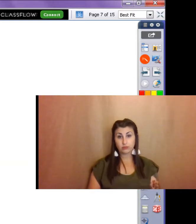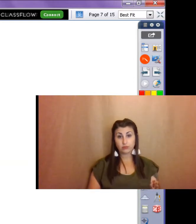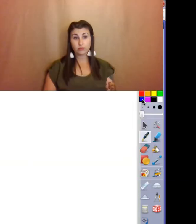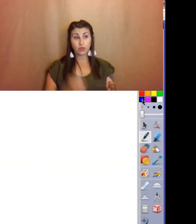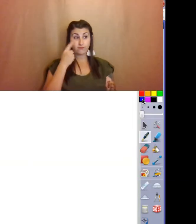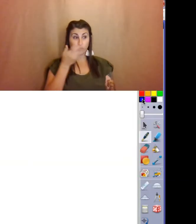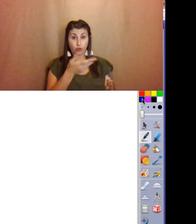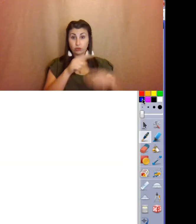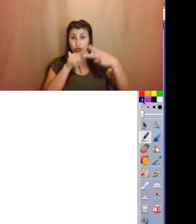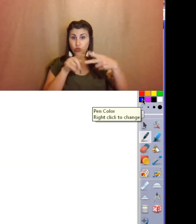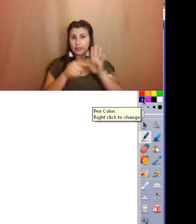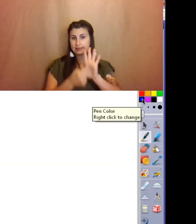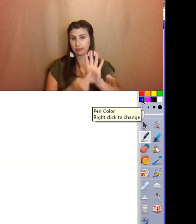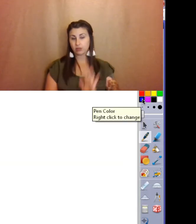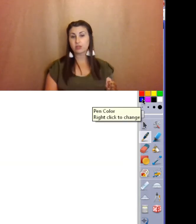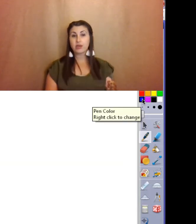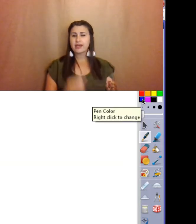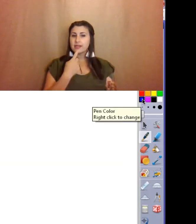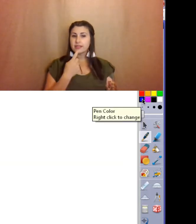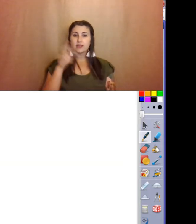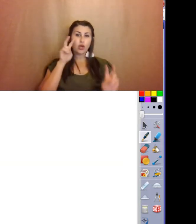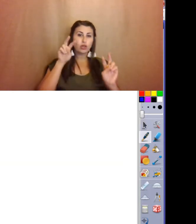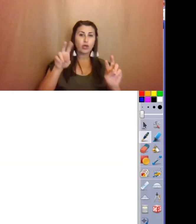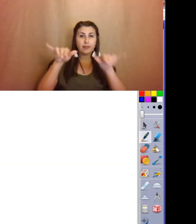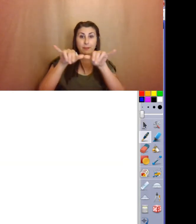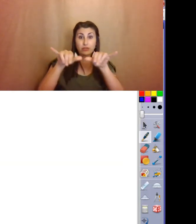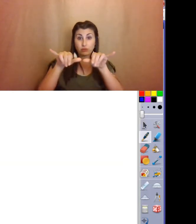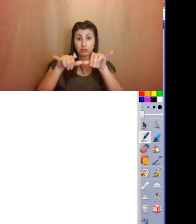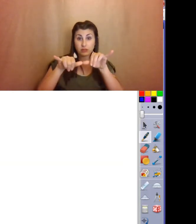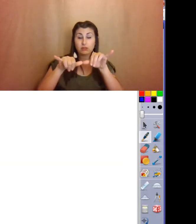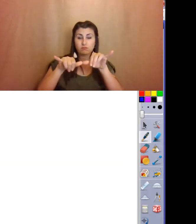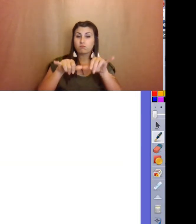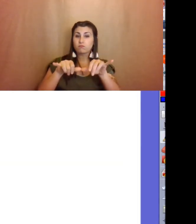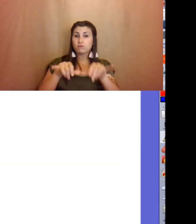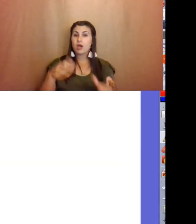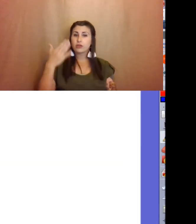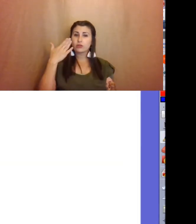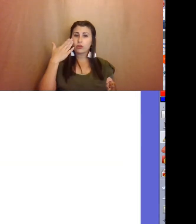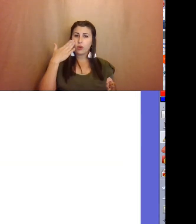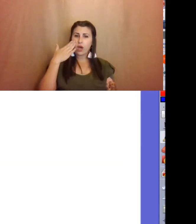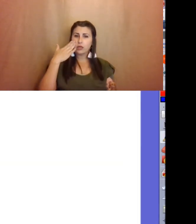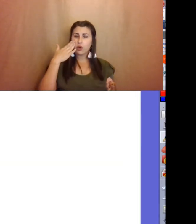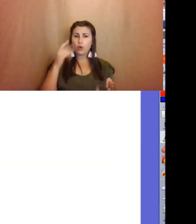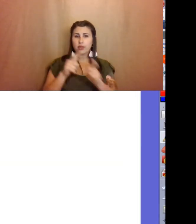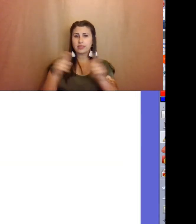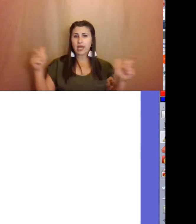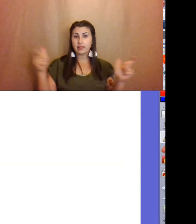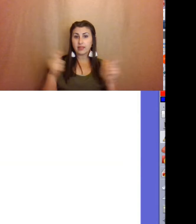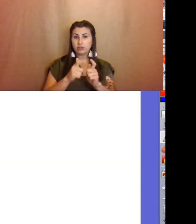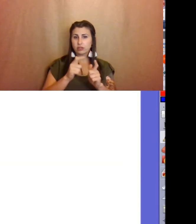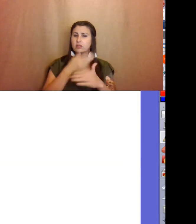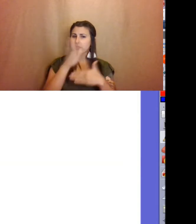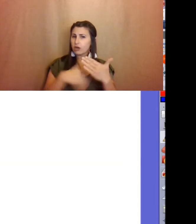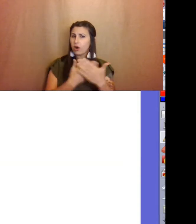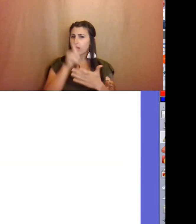are dilations in these 2 examples. And it says look at the measurements. Well, I know that the dilations all have to